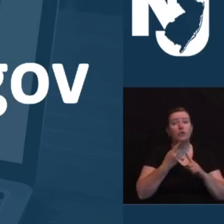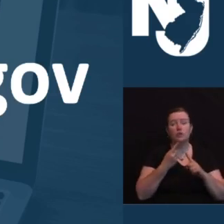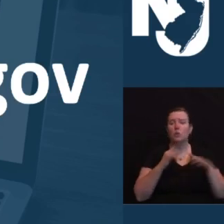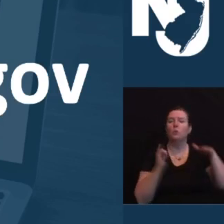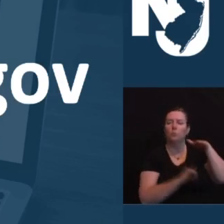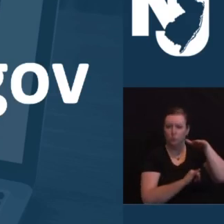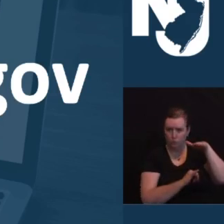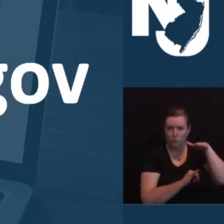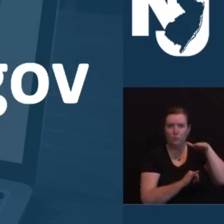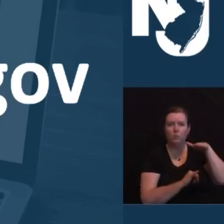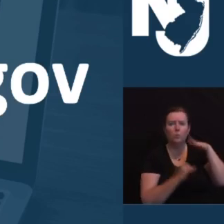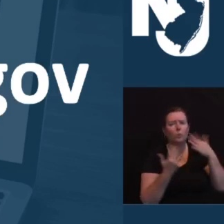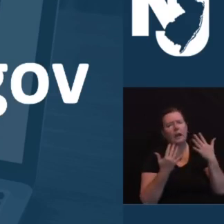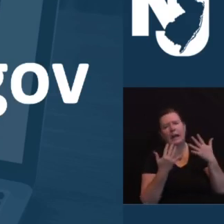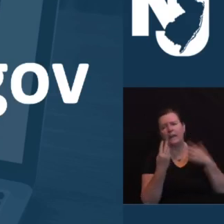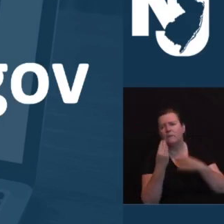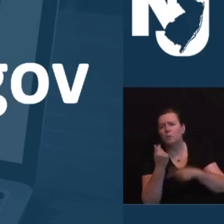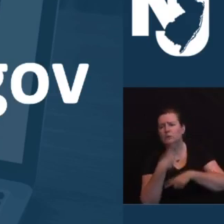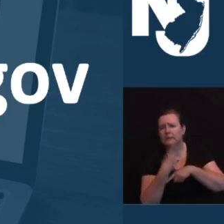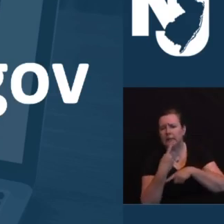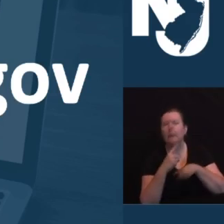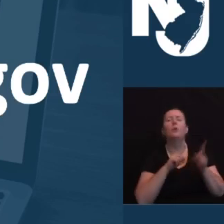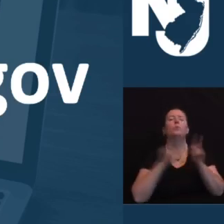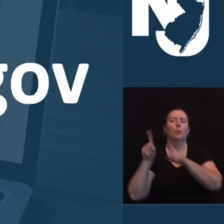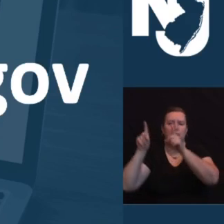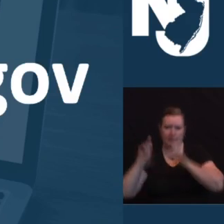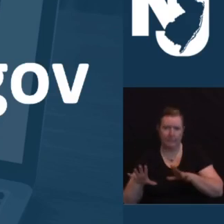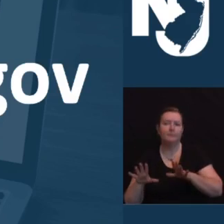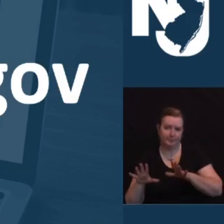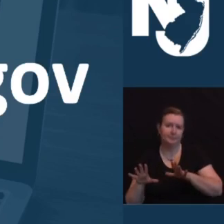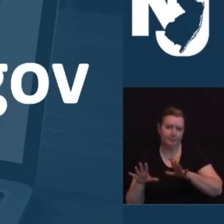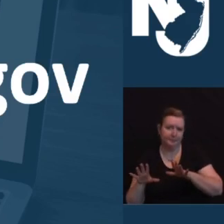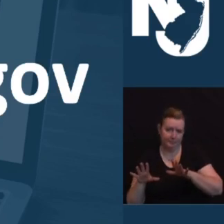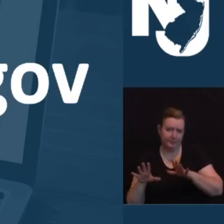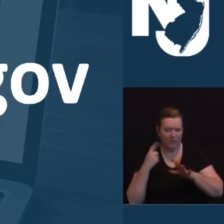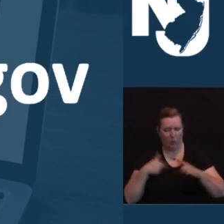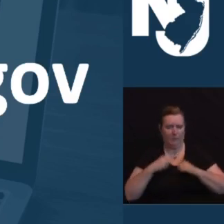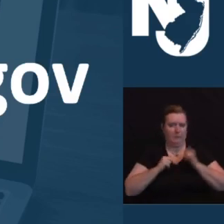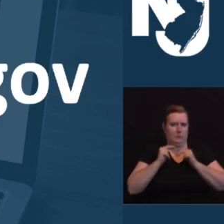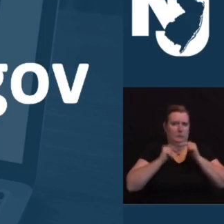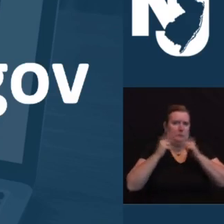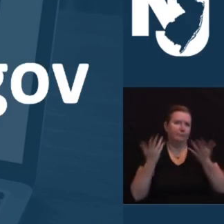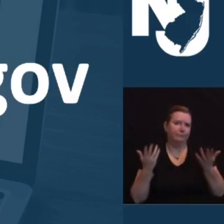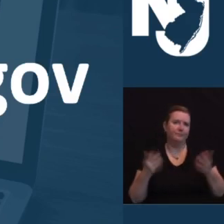a few days, and then get tested. I think our magic number is at least 5 days.